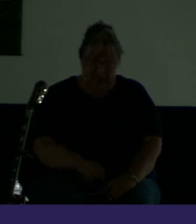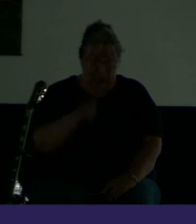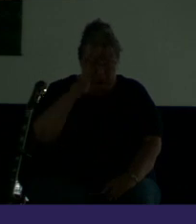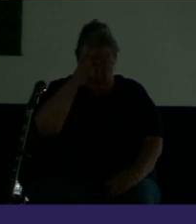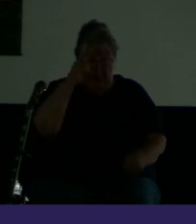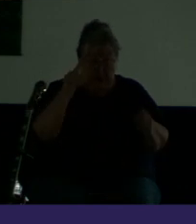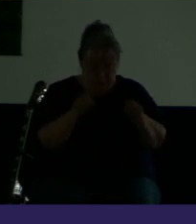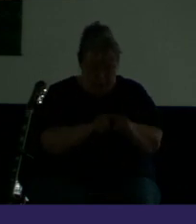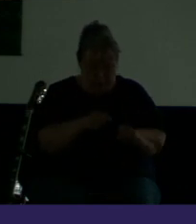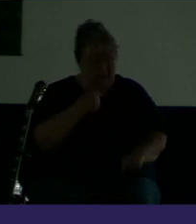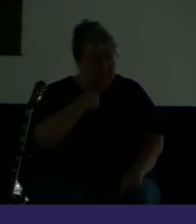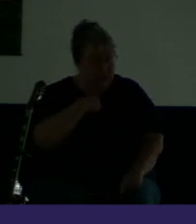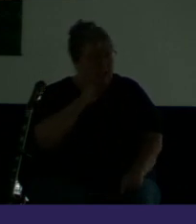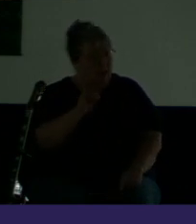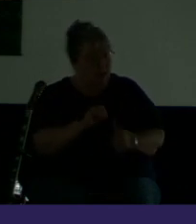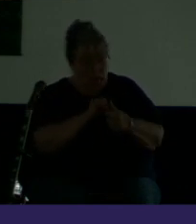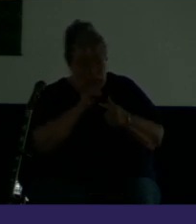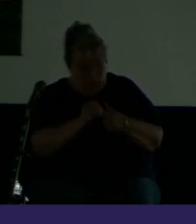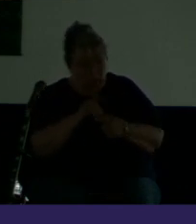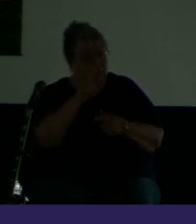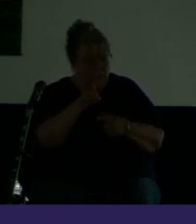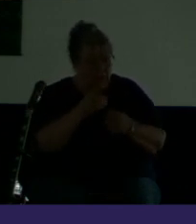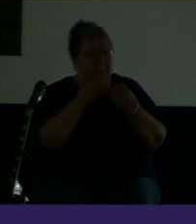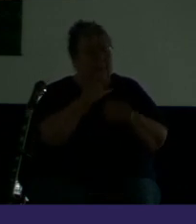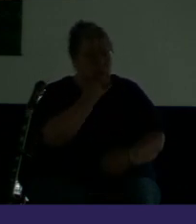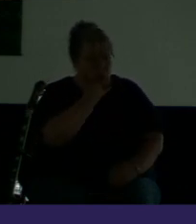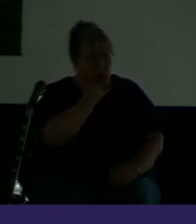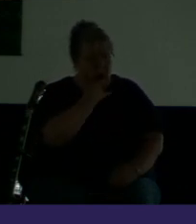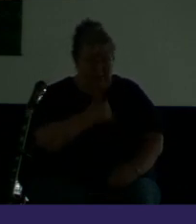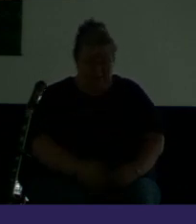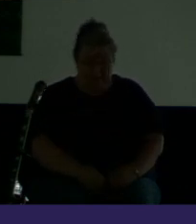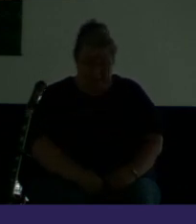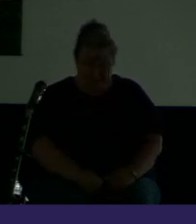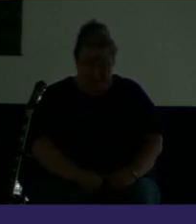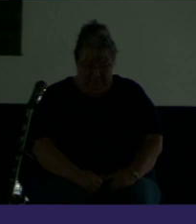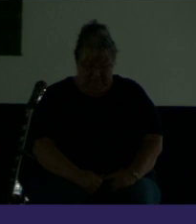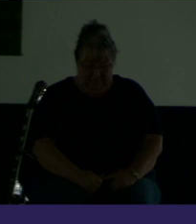You can agree with me or you can be wrong.